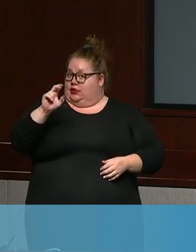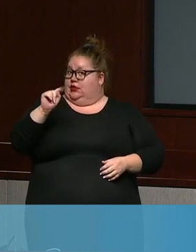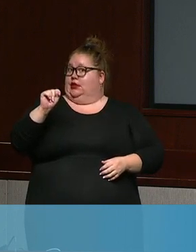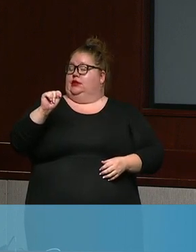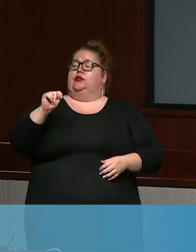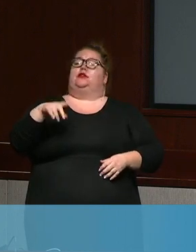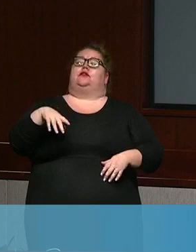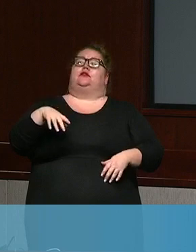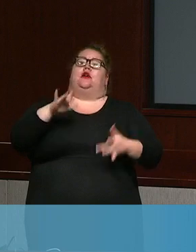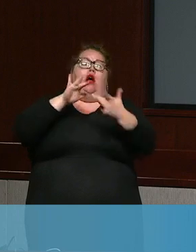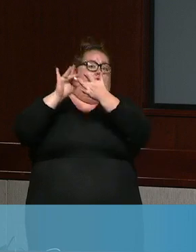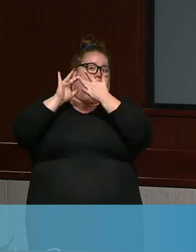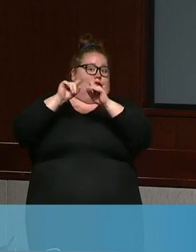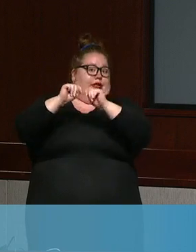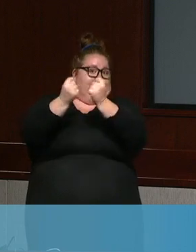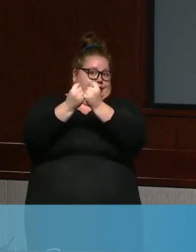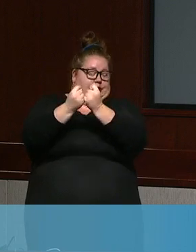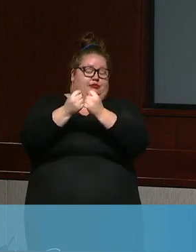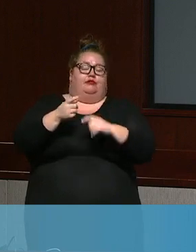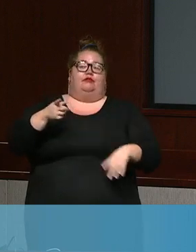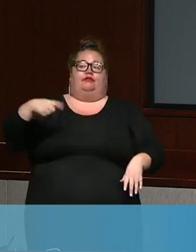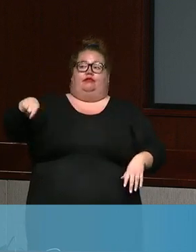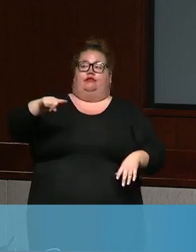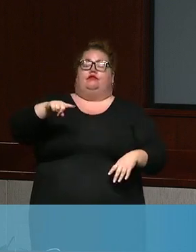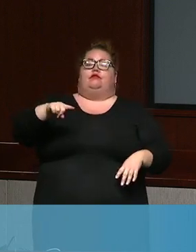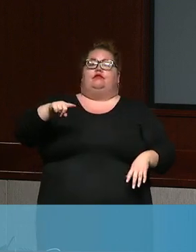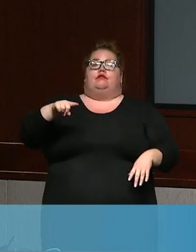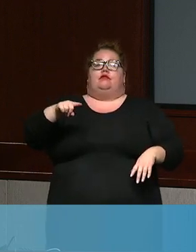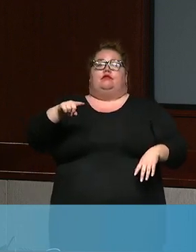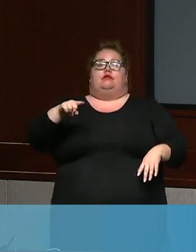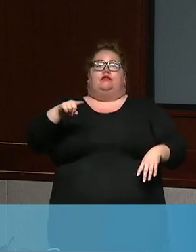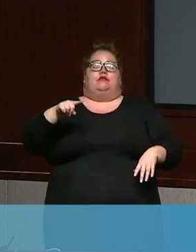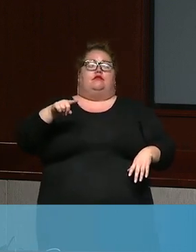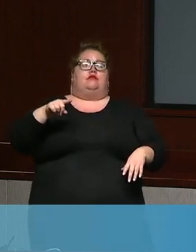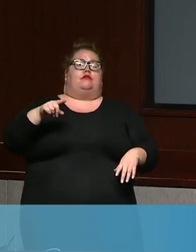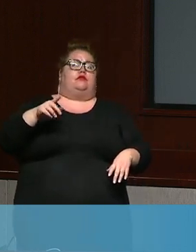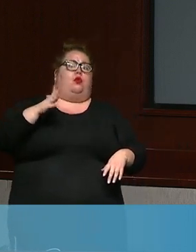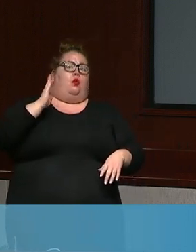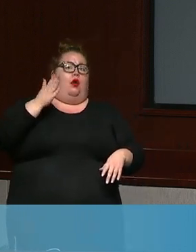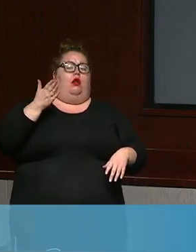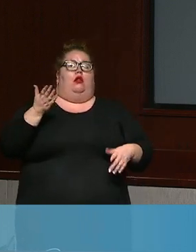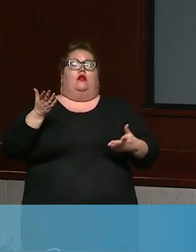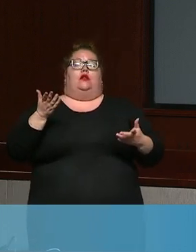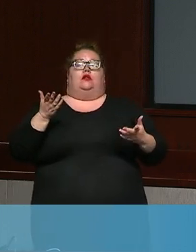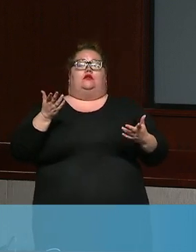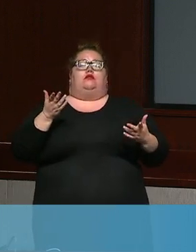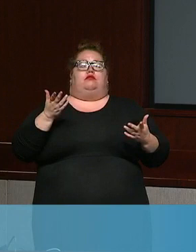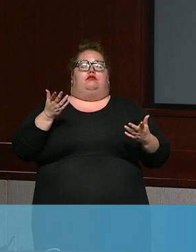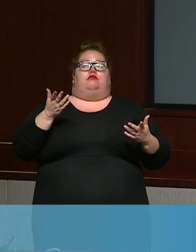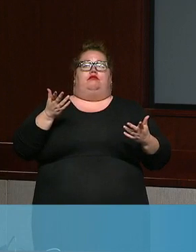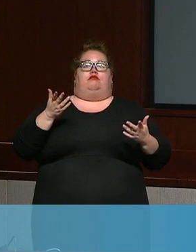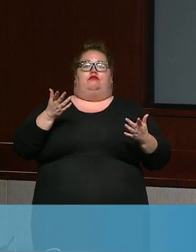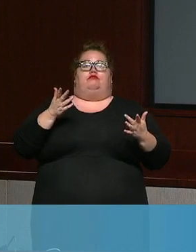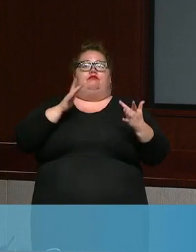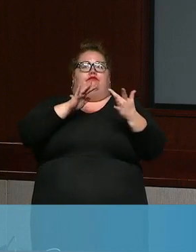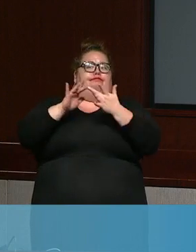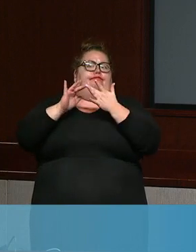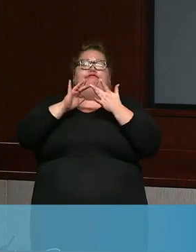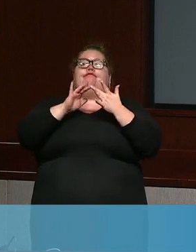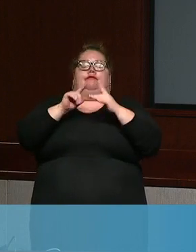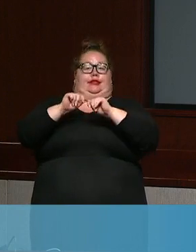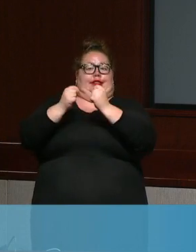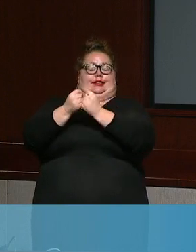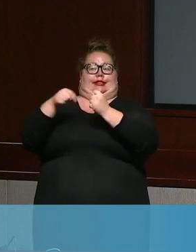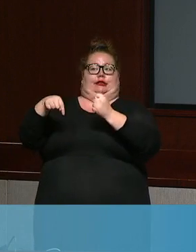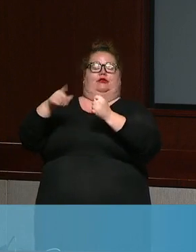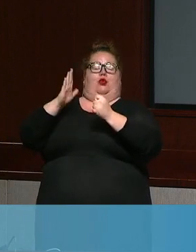with managing our employee health benefits. This is one of the most outstanding teams that we have